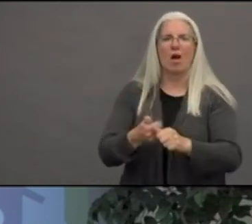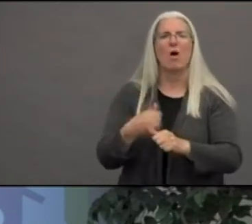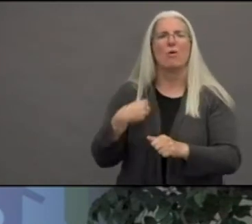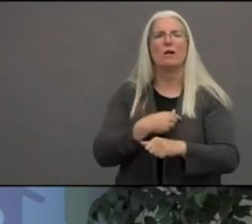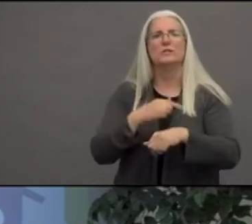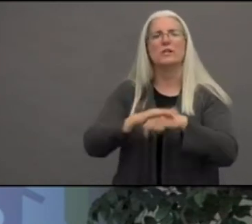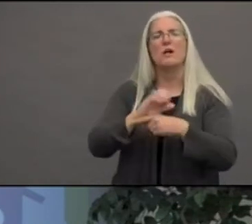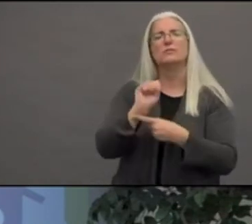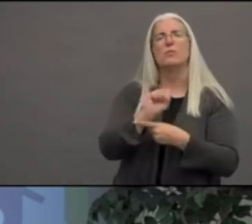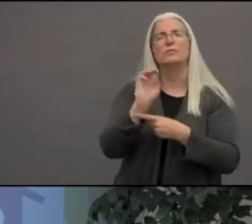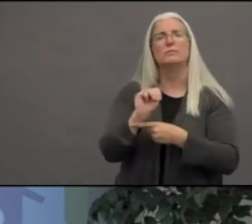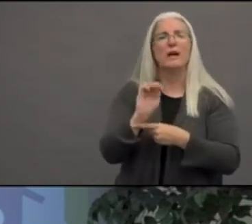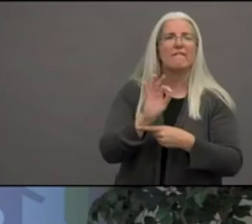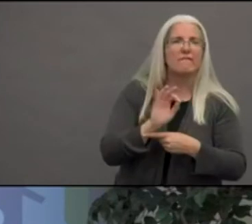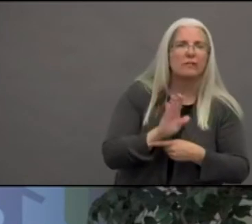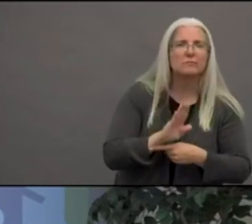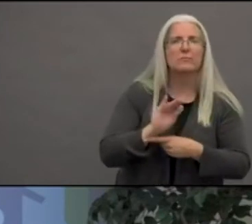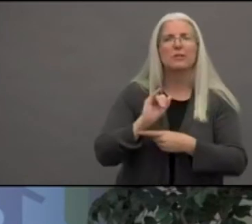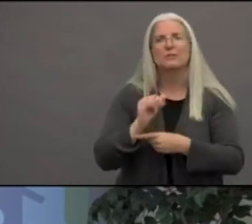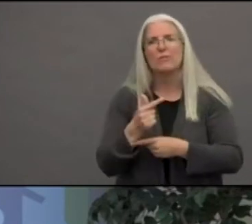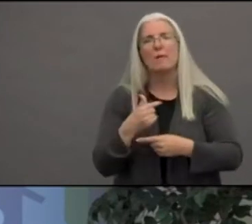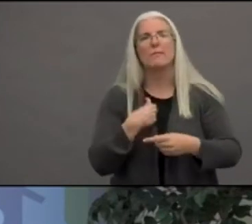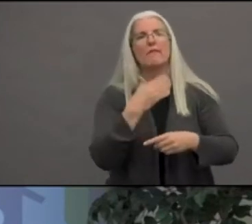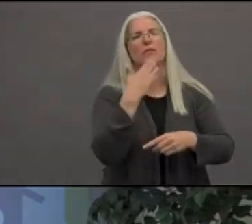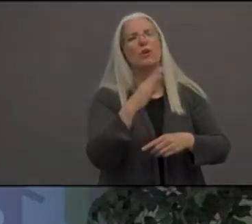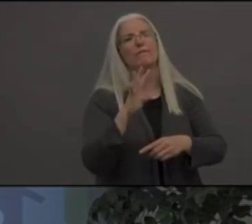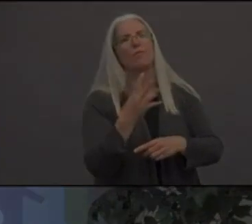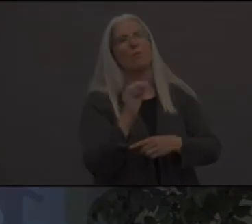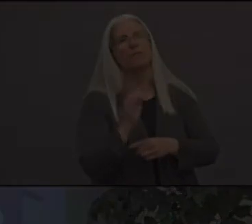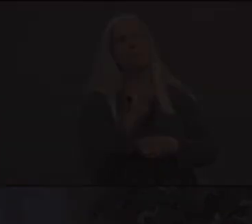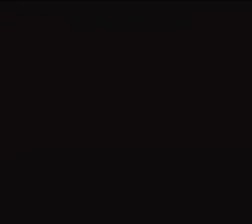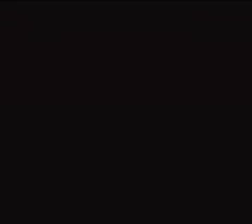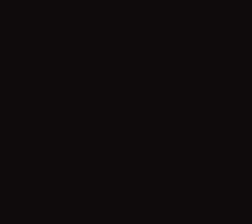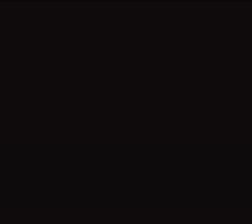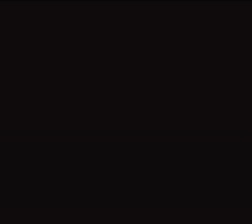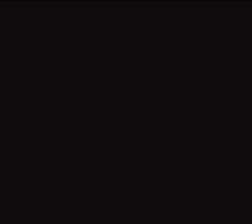media. Yes. Have a good 4th of July. Thanks for watching.